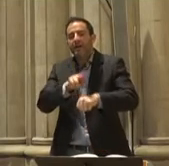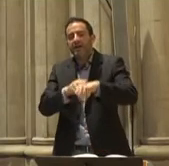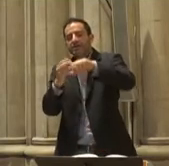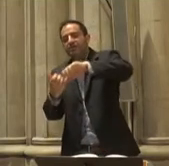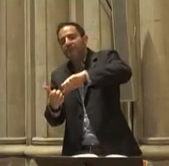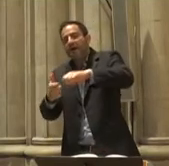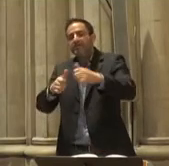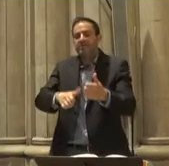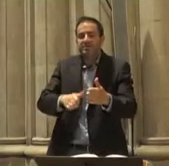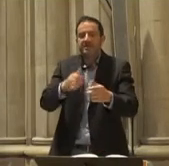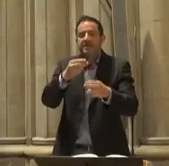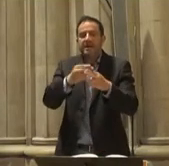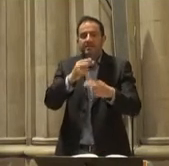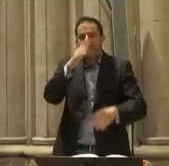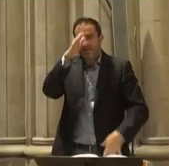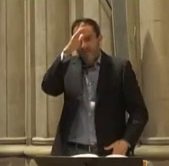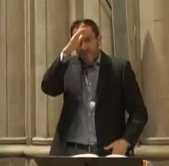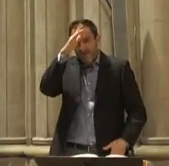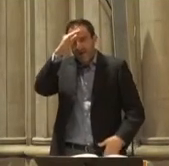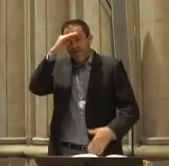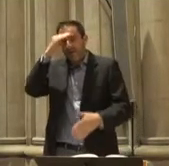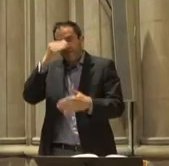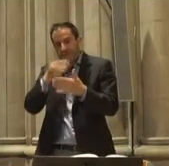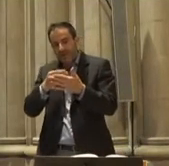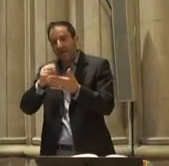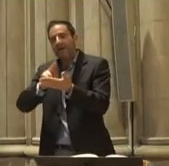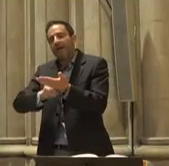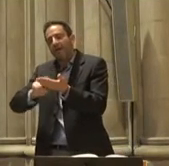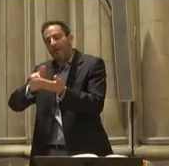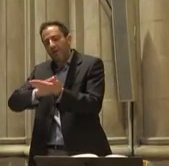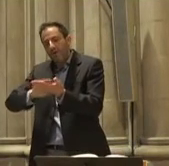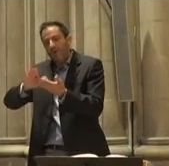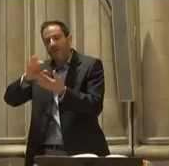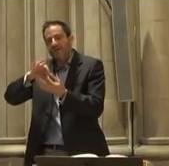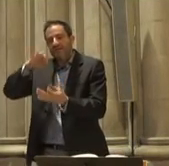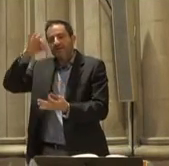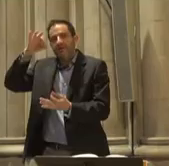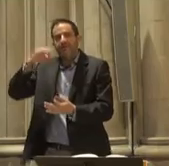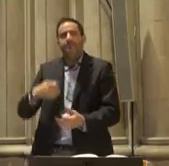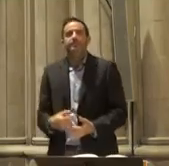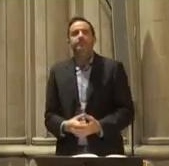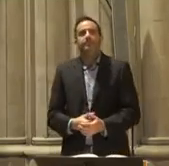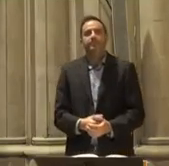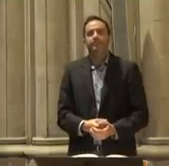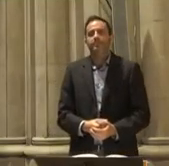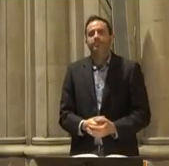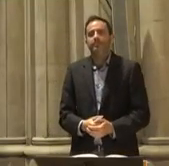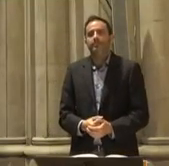name of the Father and of the Son and of the Holy Spirit.